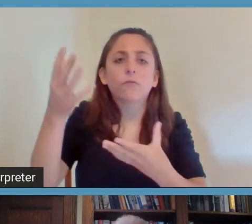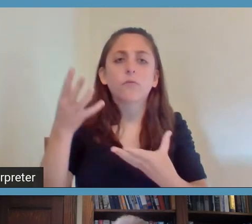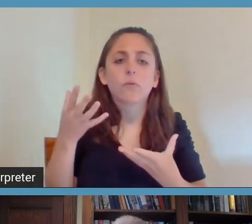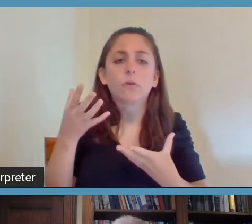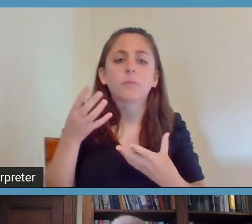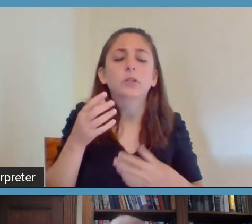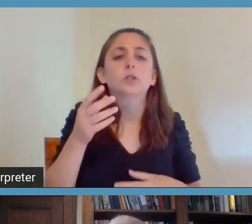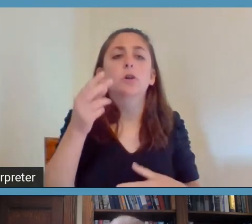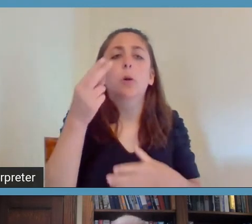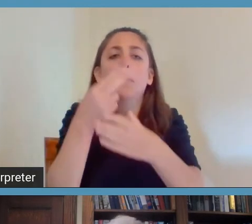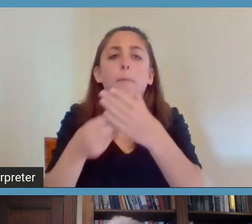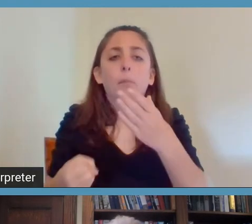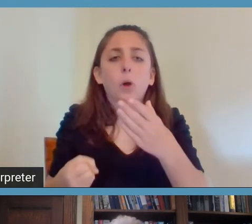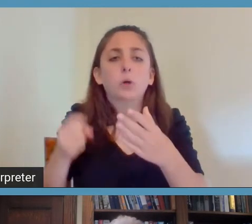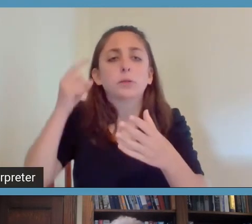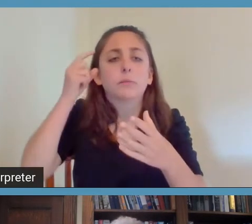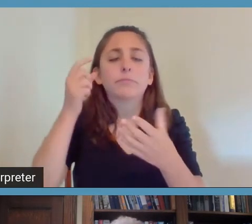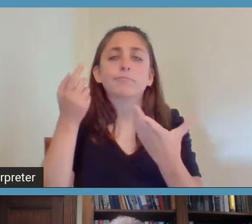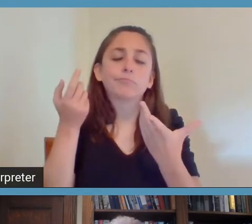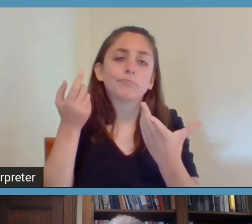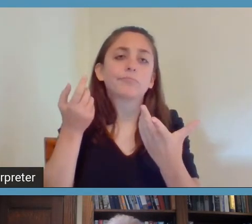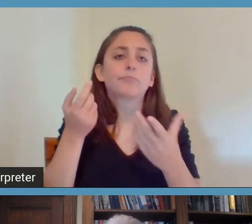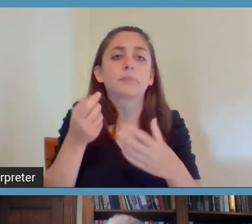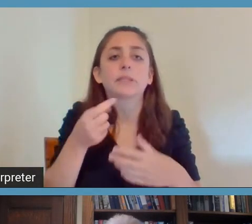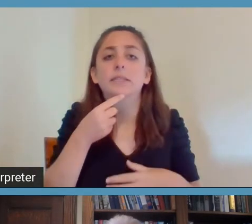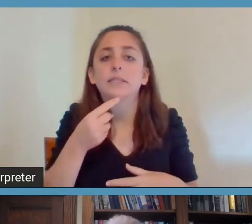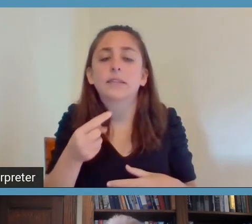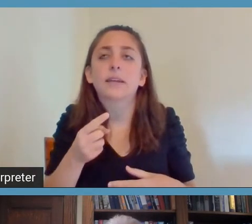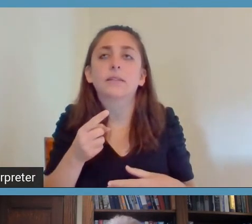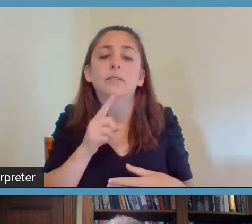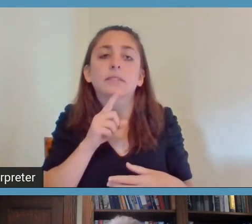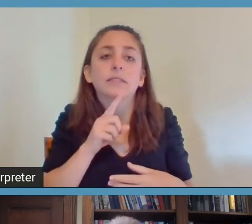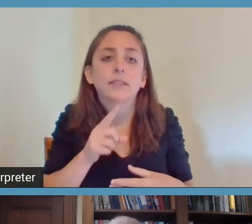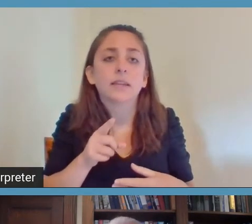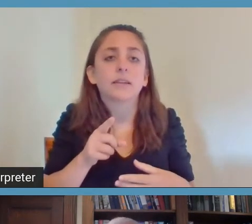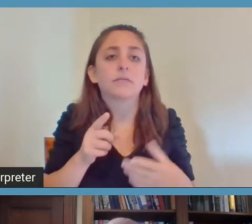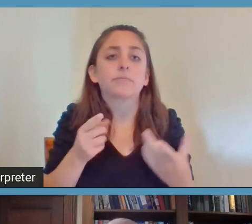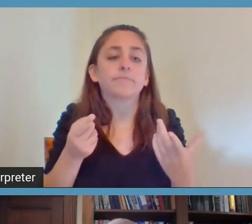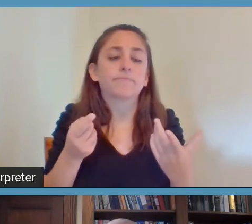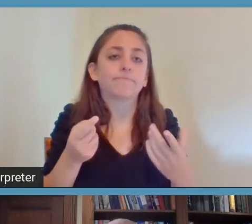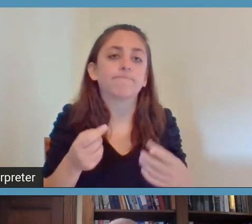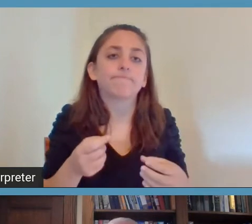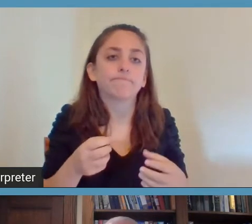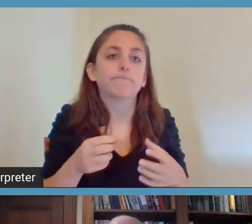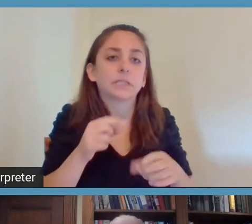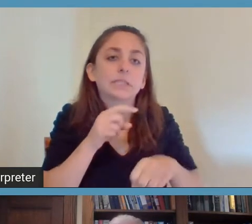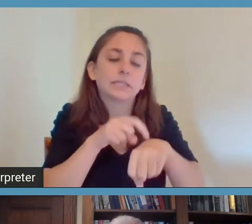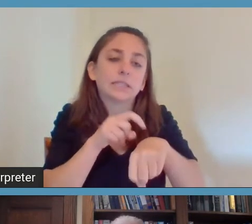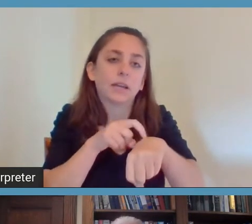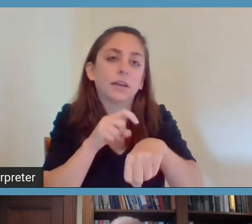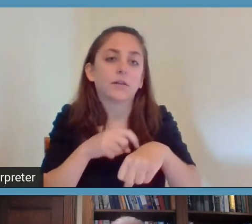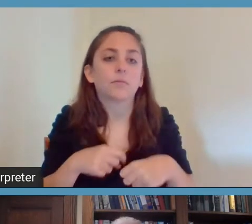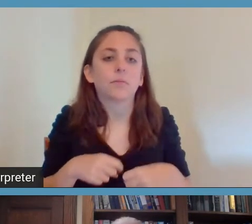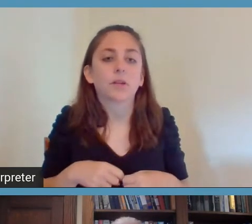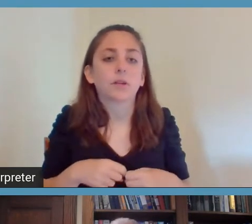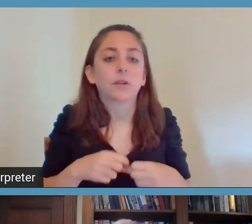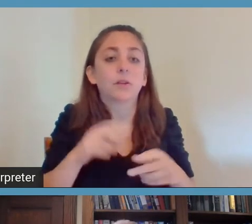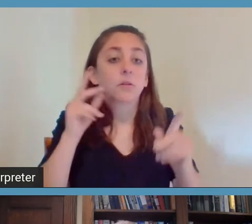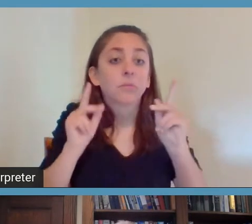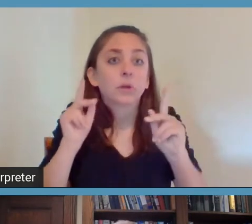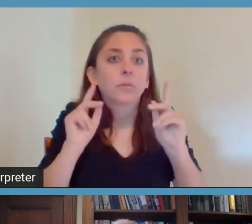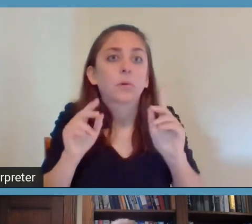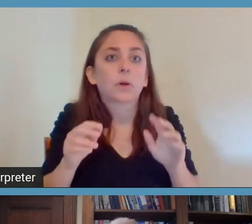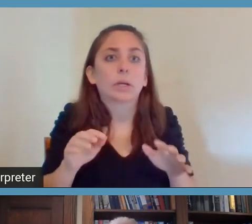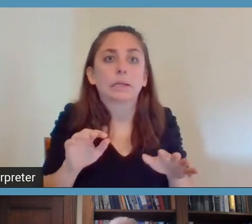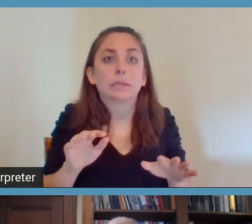both mentioned that it takes quite a bit of time. Amanda, you put a dollar figure by it. And so are people going to freak out and say, look, I